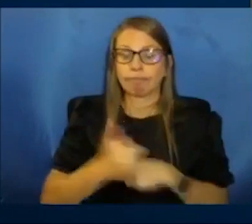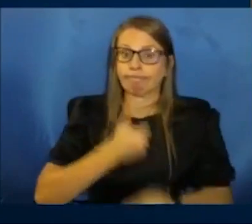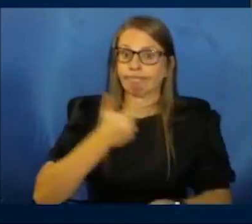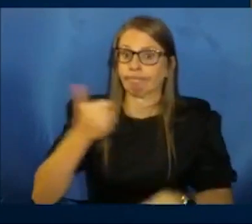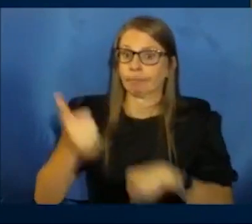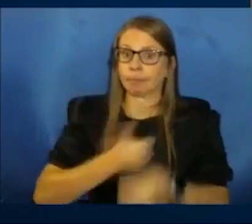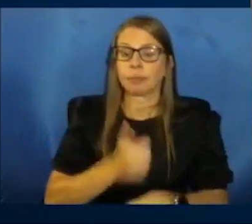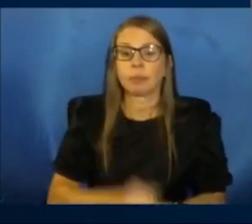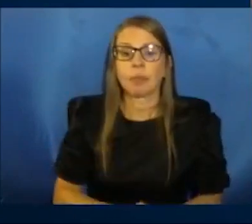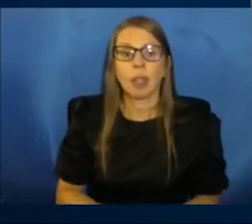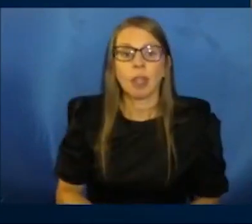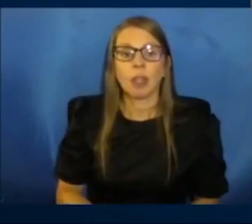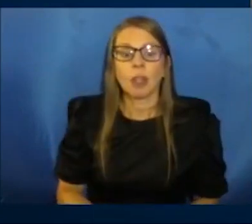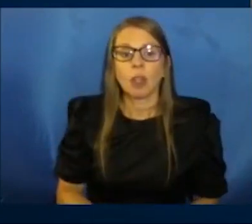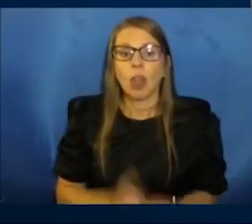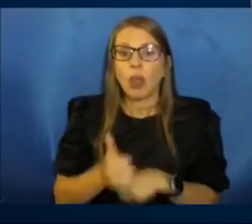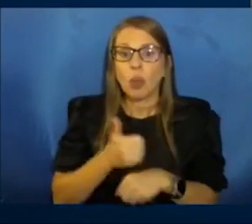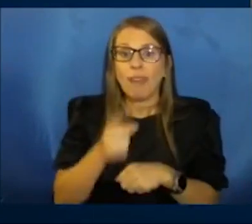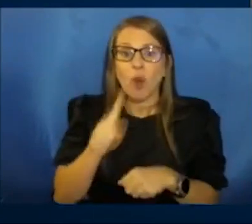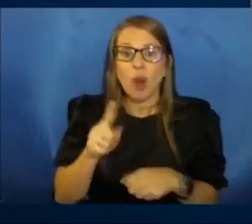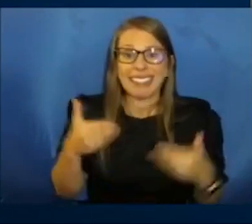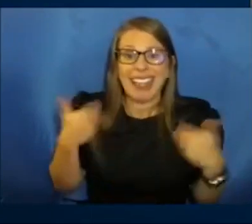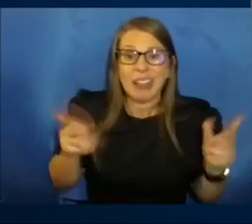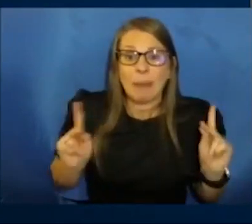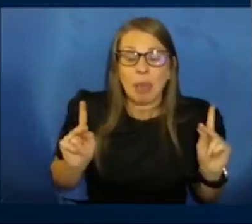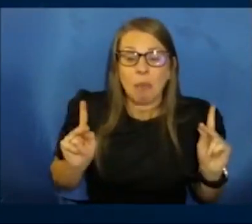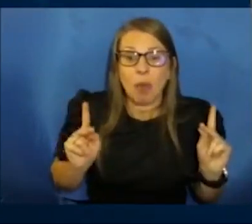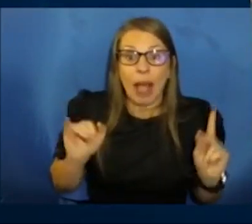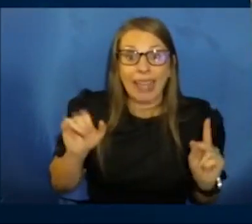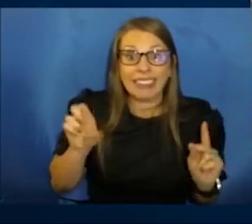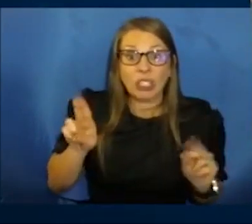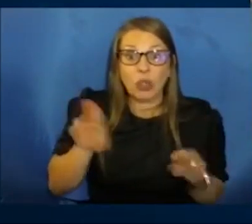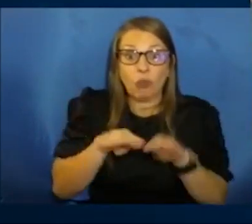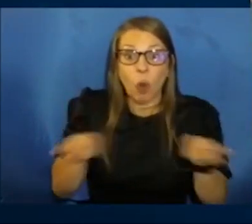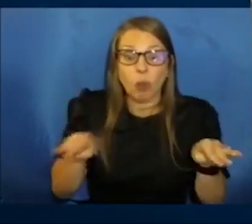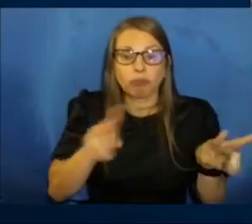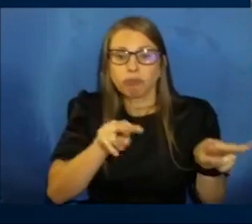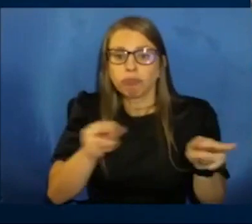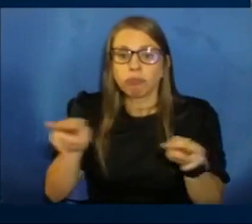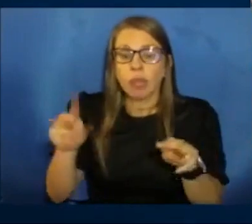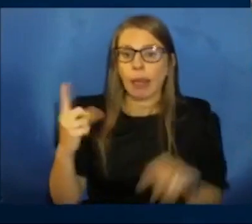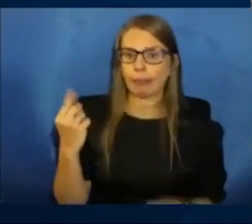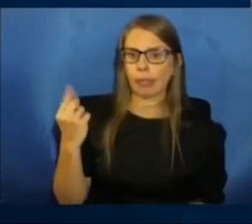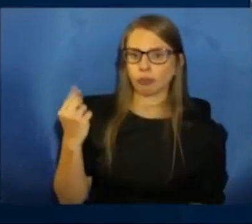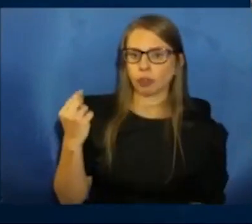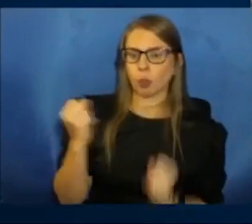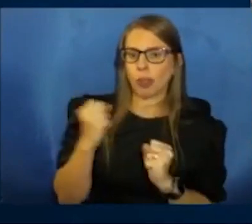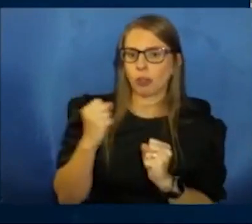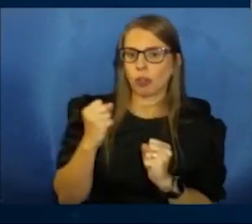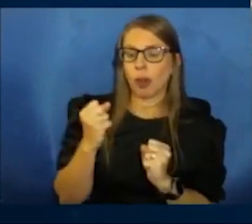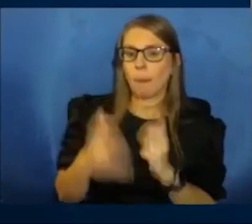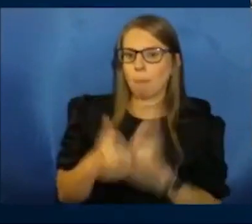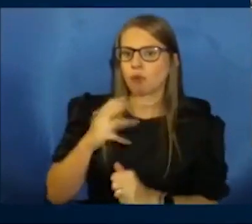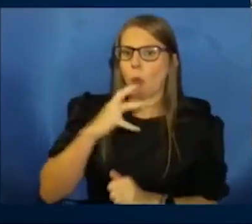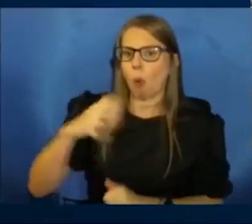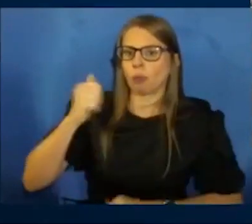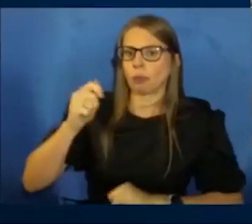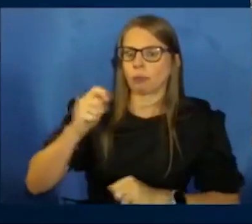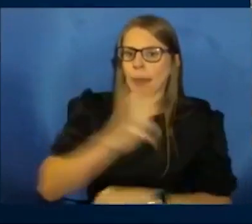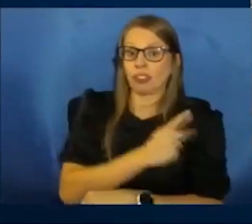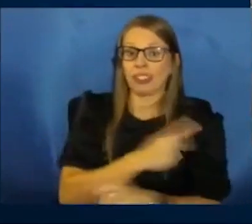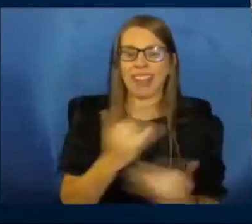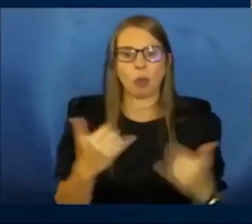and our region. That is Monday starting at 8. But we leave you with this video, a reminder of exactly what we have been talking about this morning. Delta